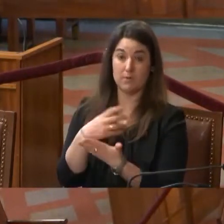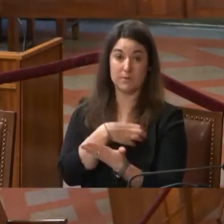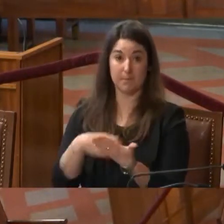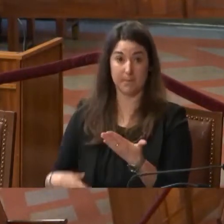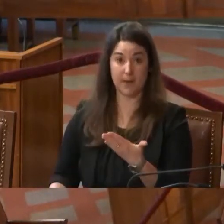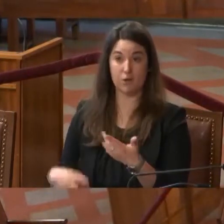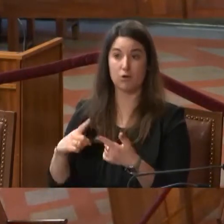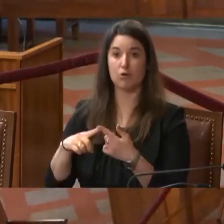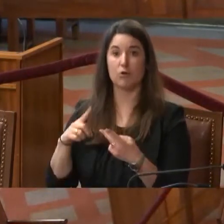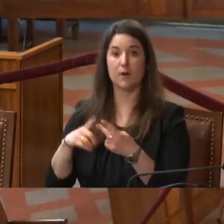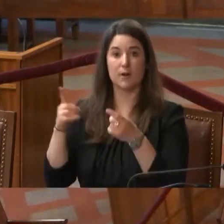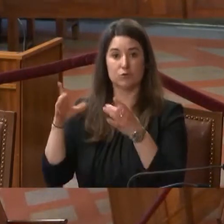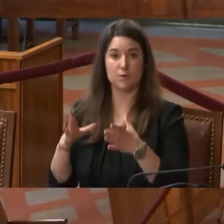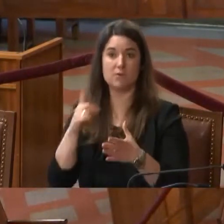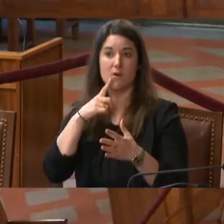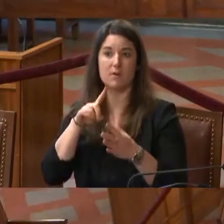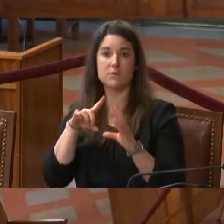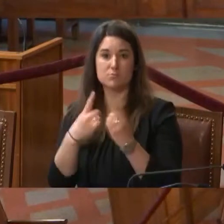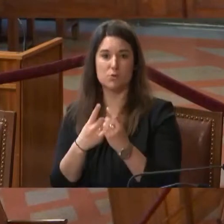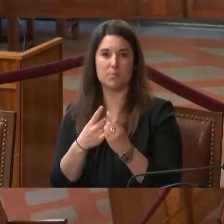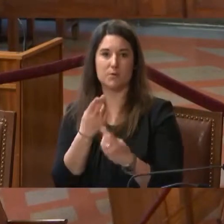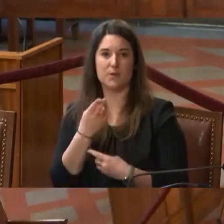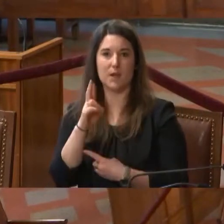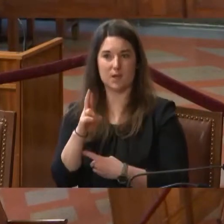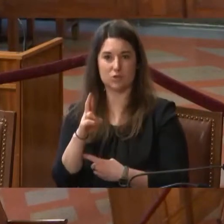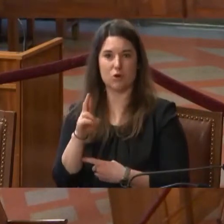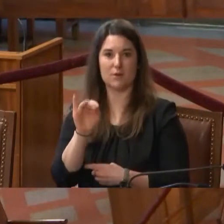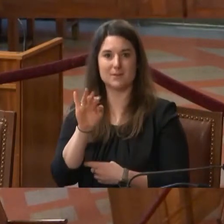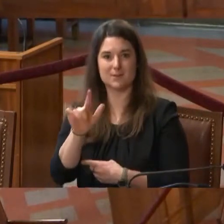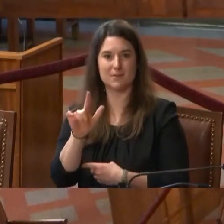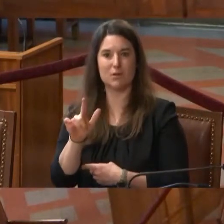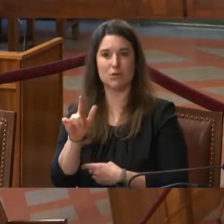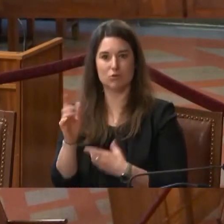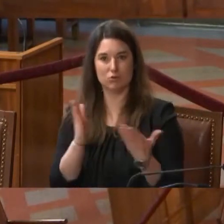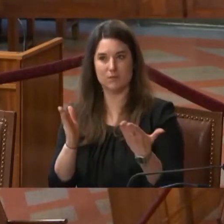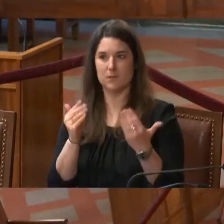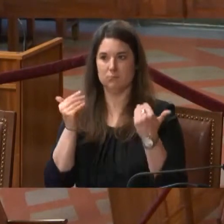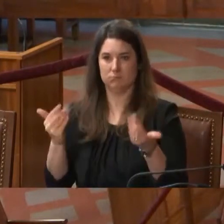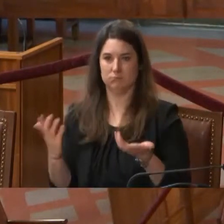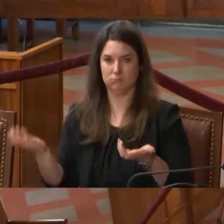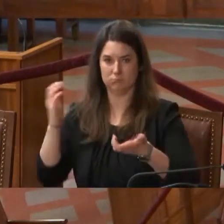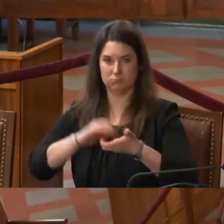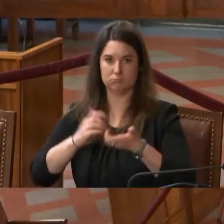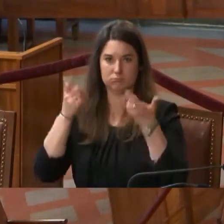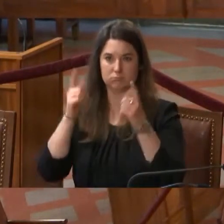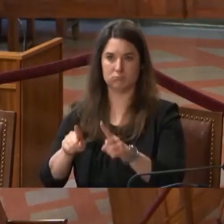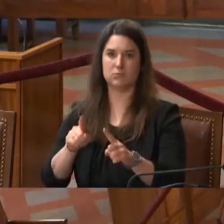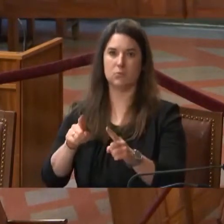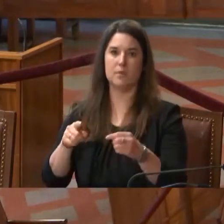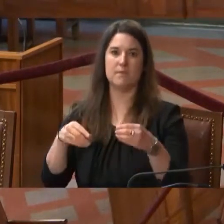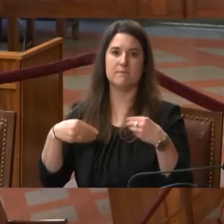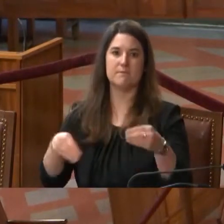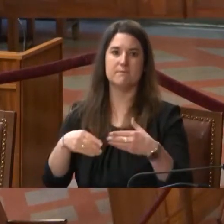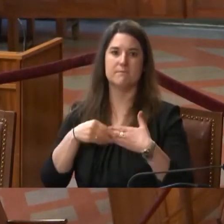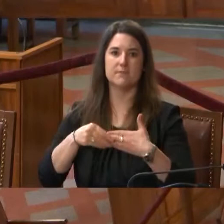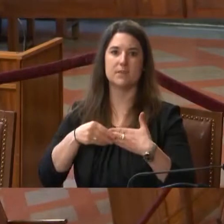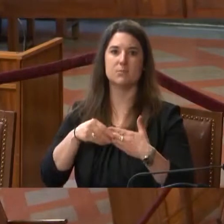Mayor and Director of the Department of Human Resources and Civil Service to enter into an agreement with the Flexible